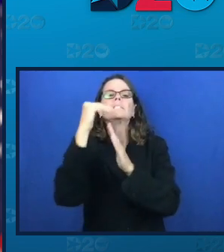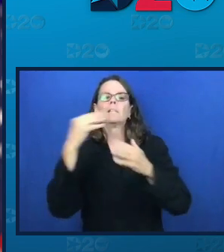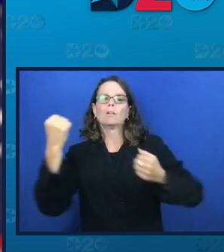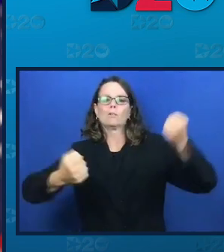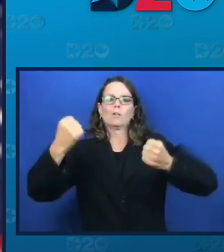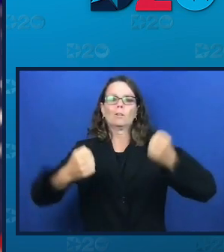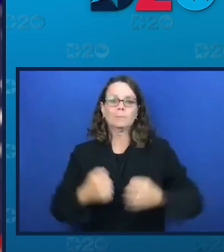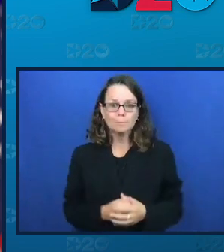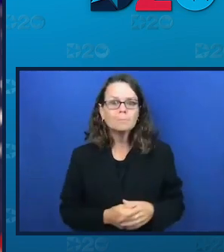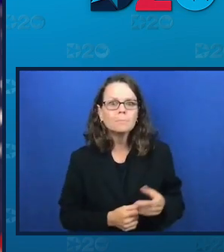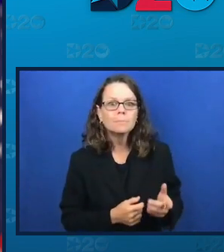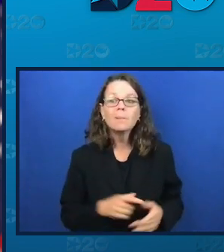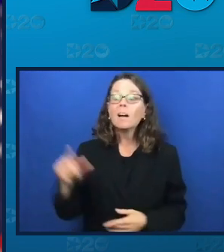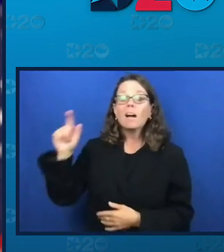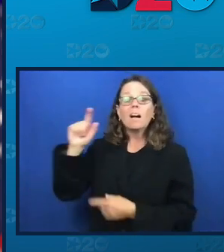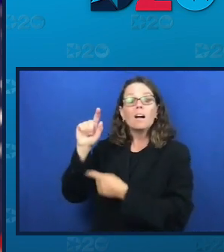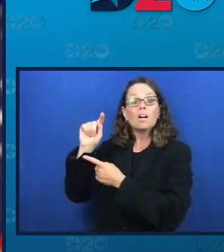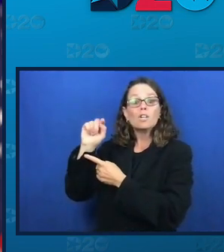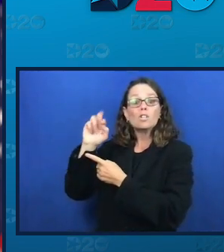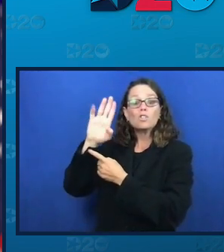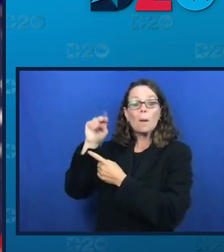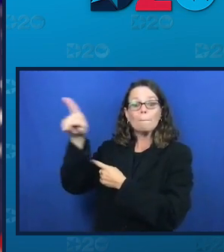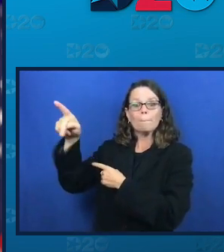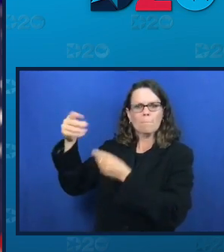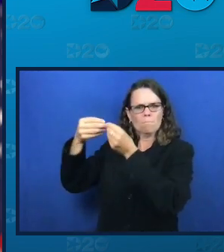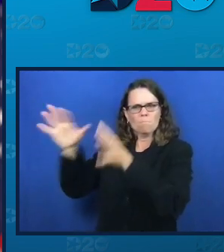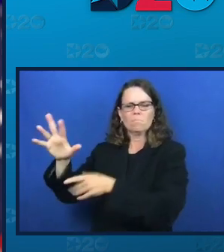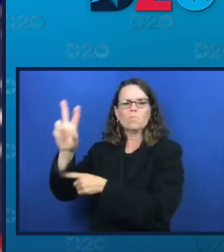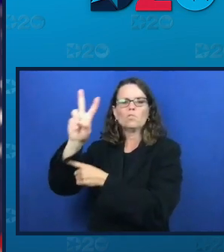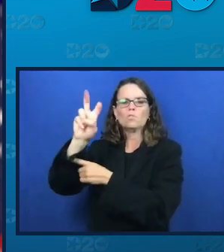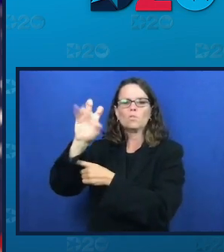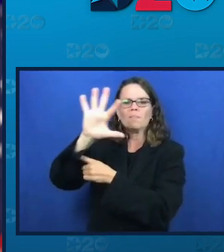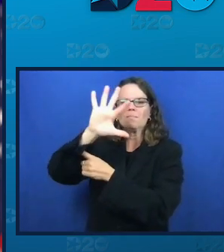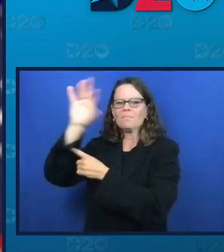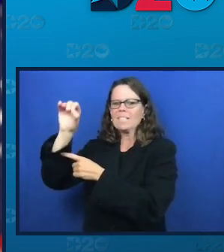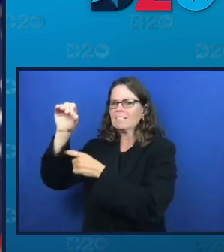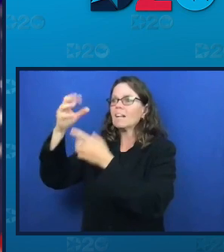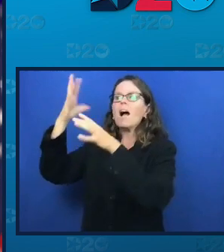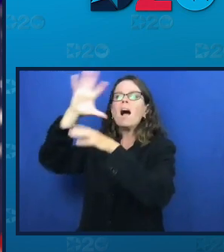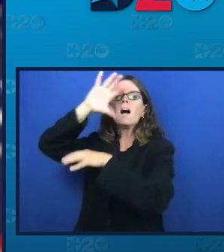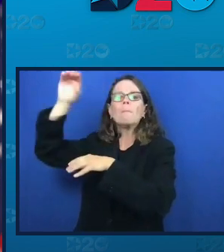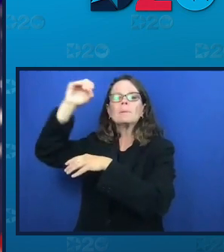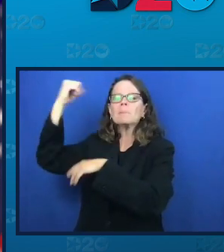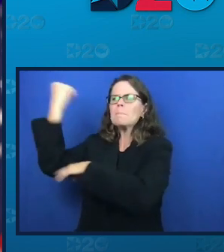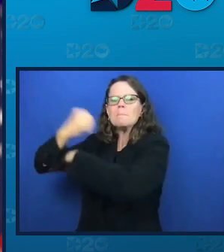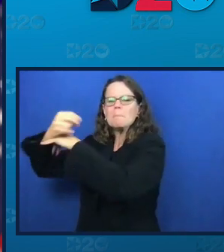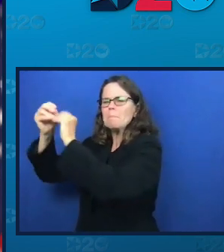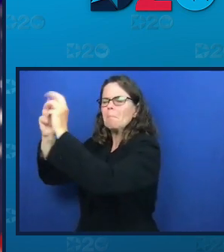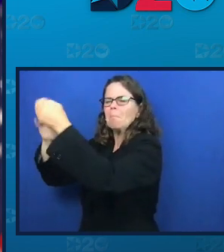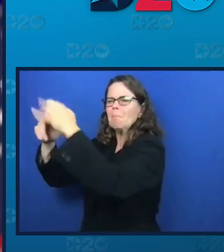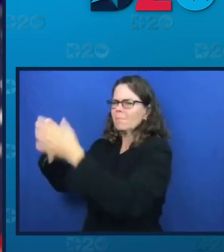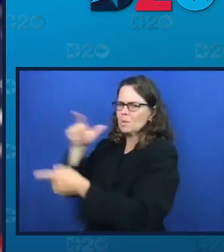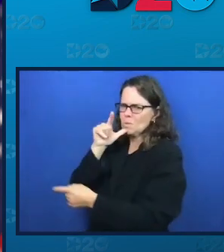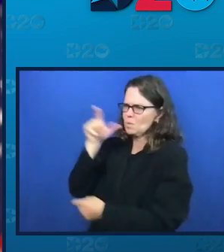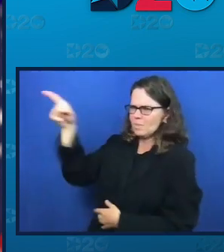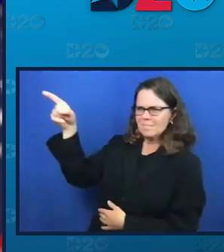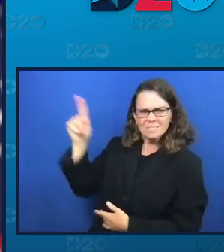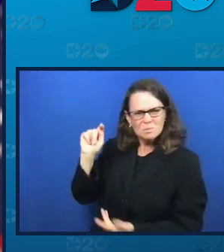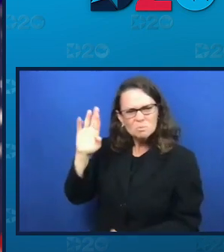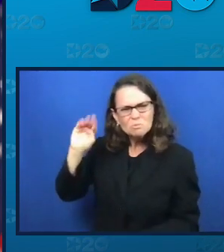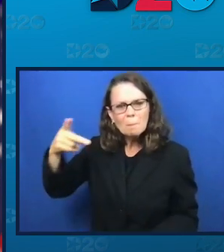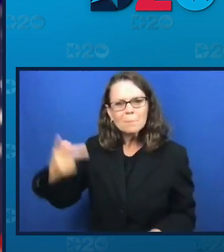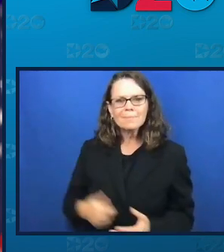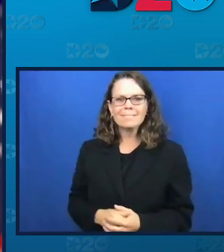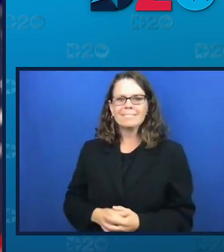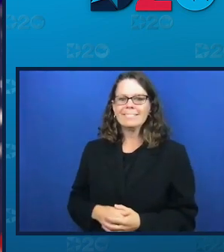Trump says he wants to make America great again, he's making a pretty good case for Joe Biden. Look, our